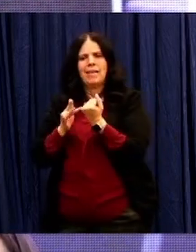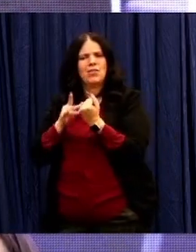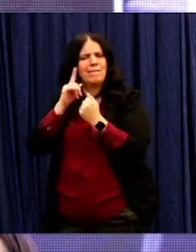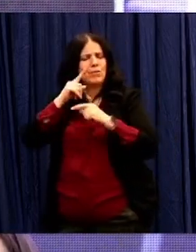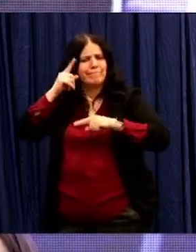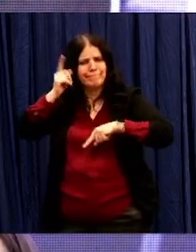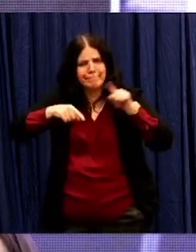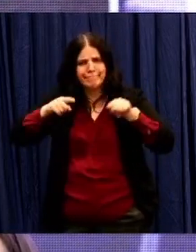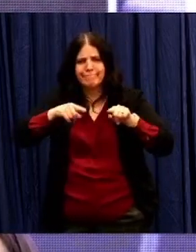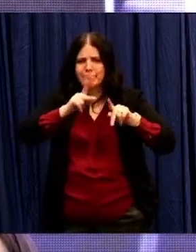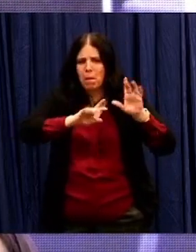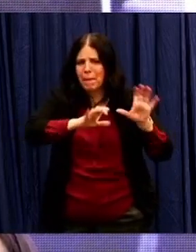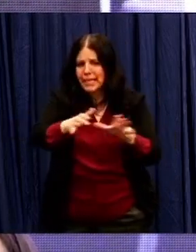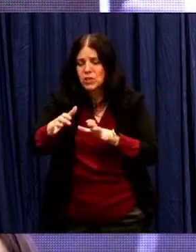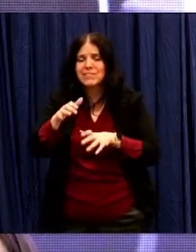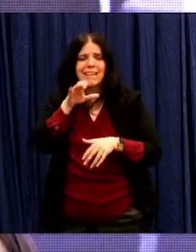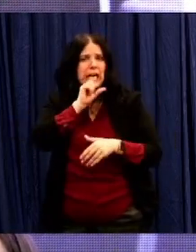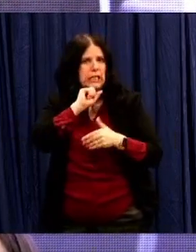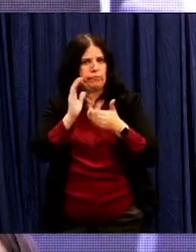all ages,